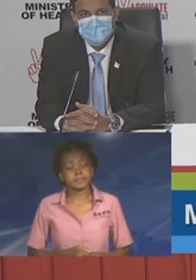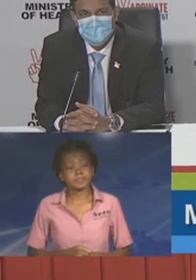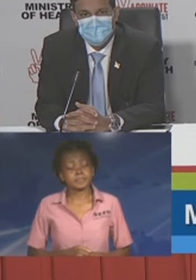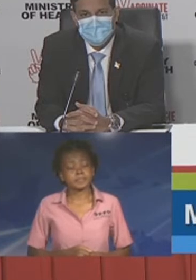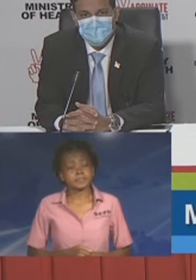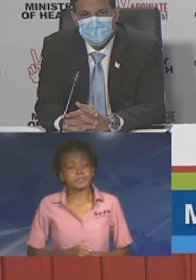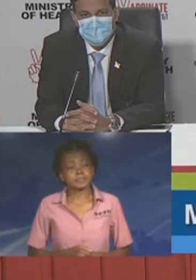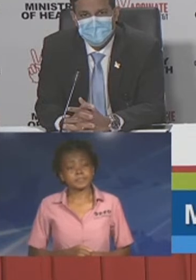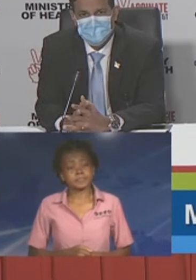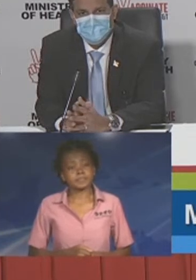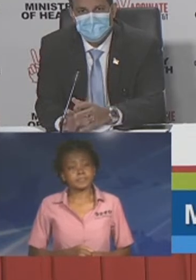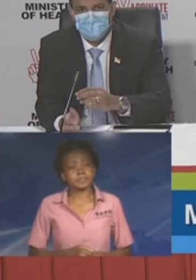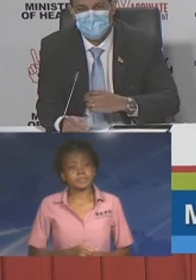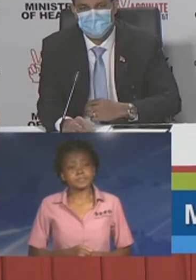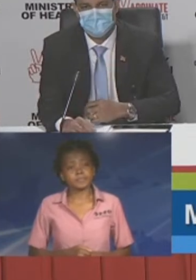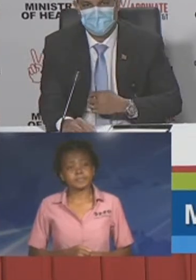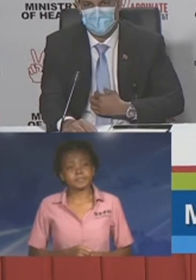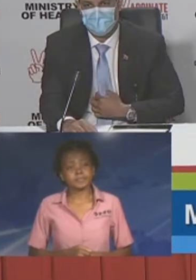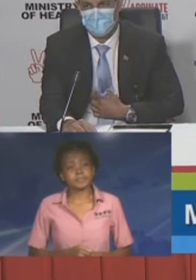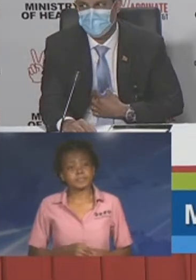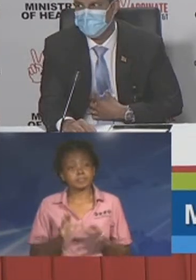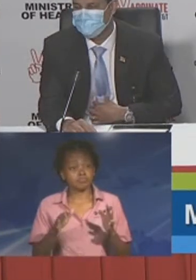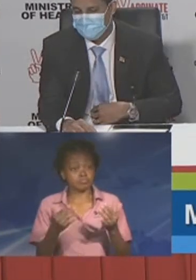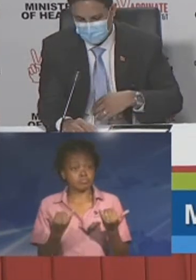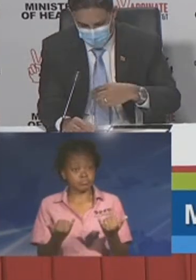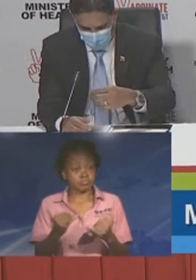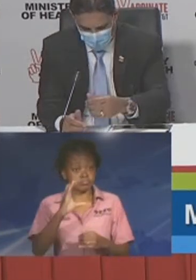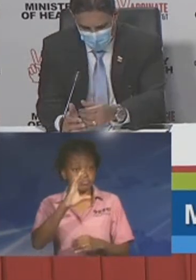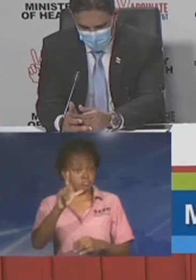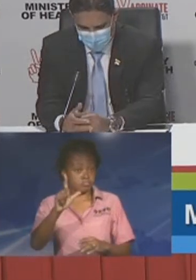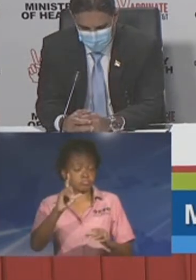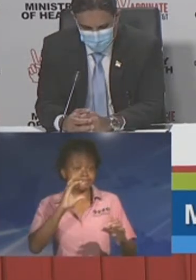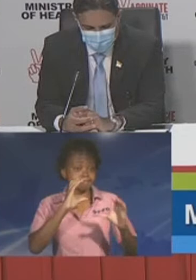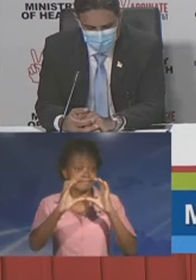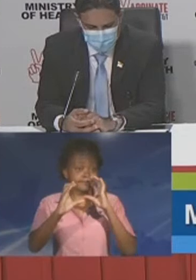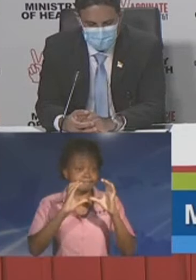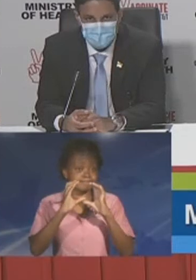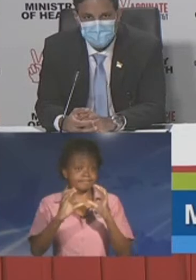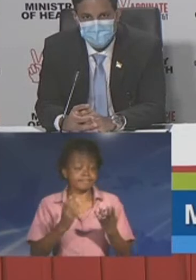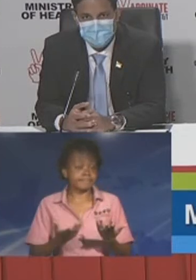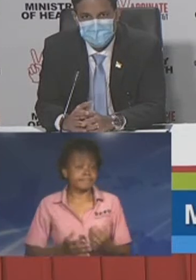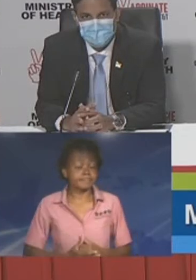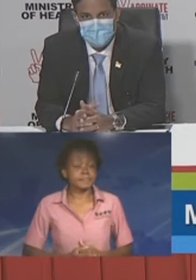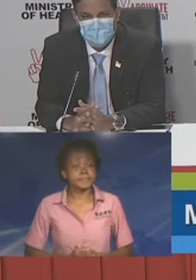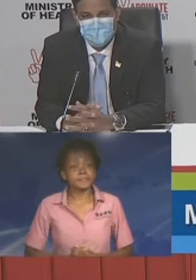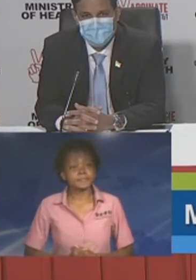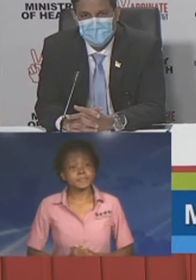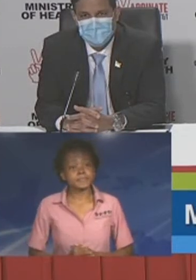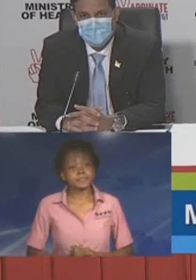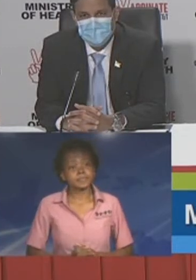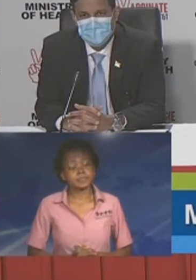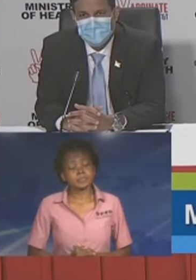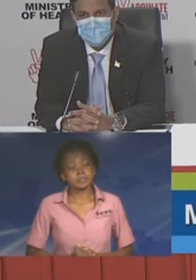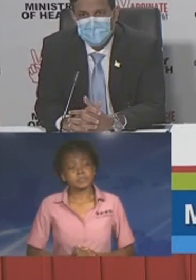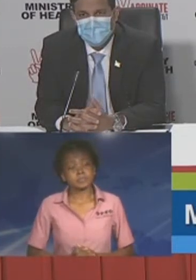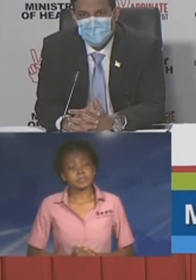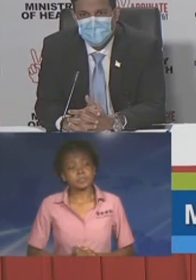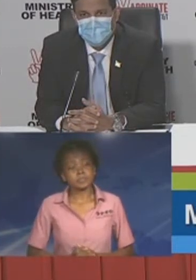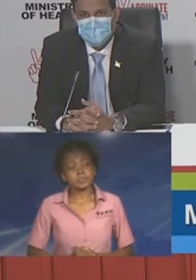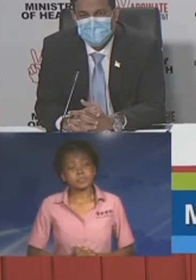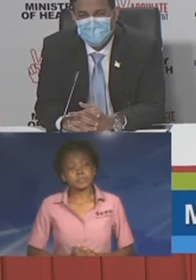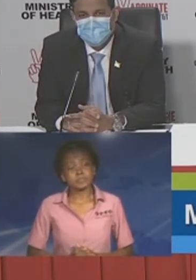questions. That we go to CL Communications for your questions, please. Yes, Yolande Thomas from CL